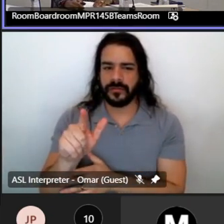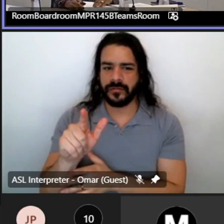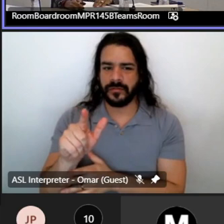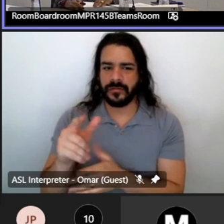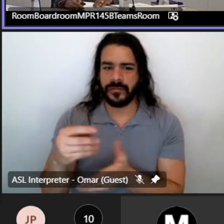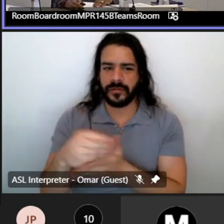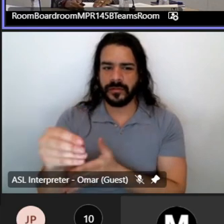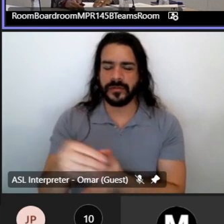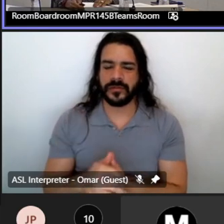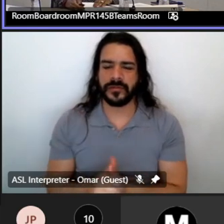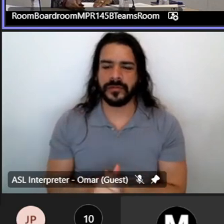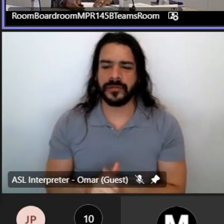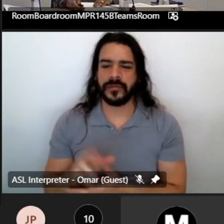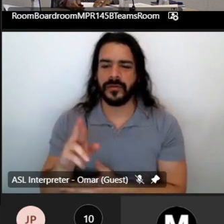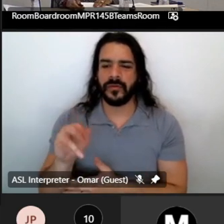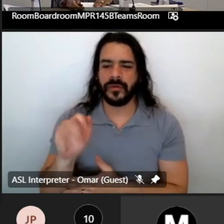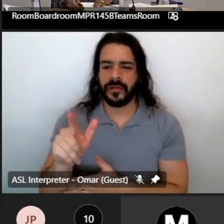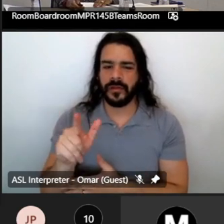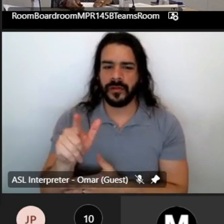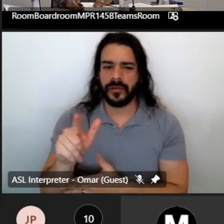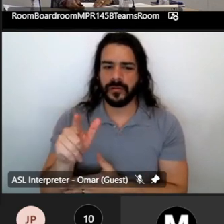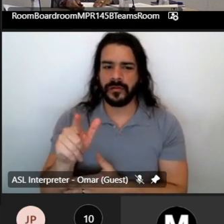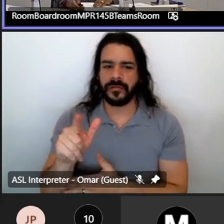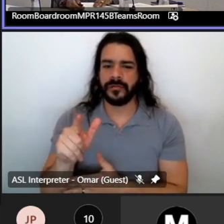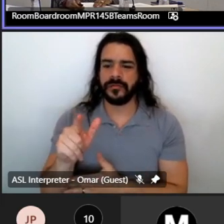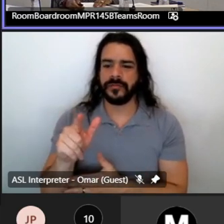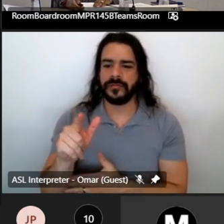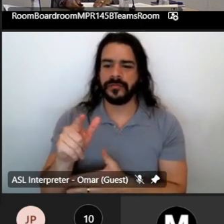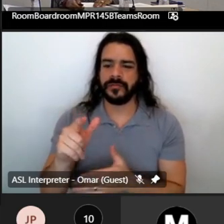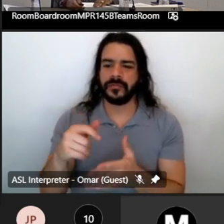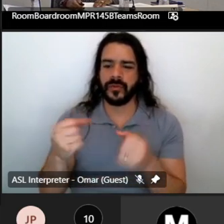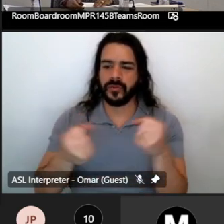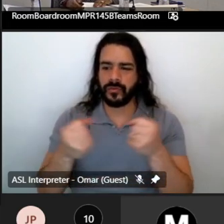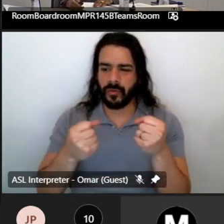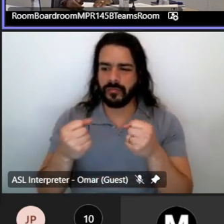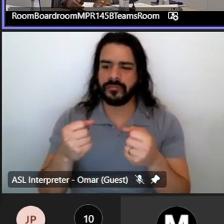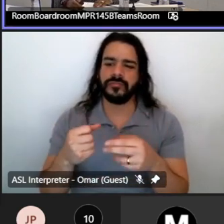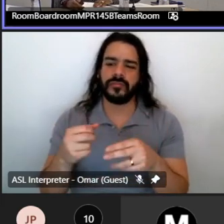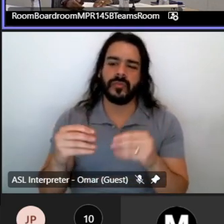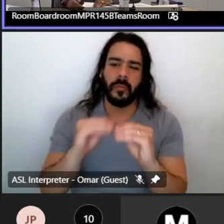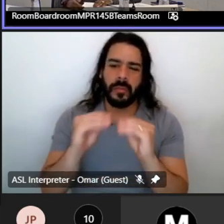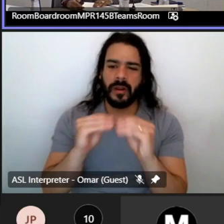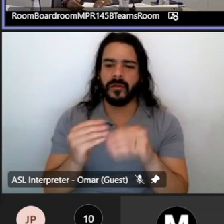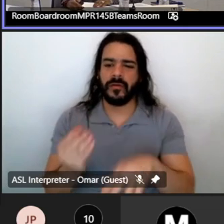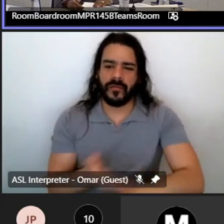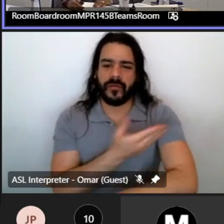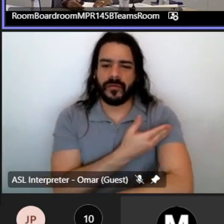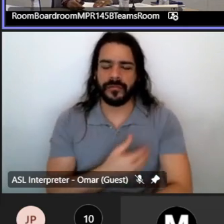acquisitions, rail car heavy repair and overhaul facilities.